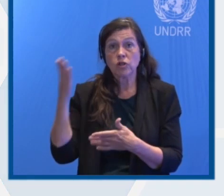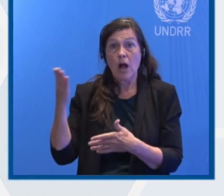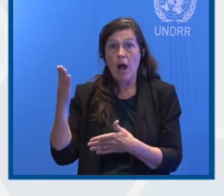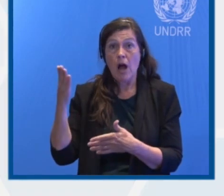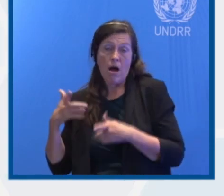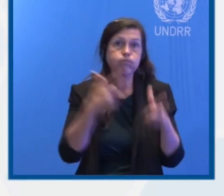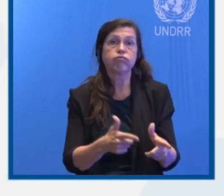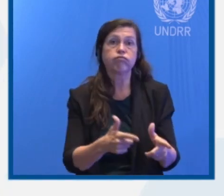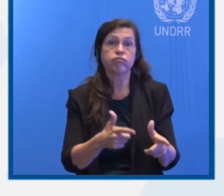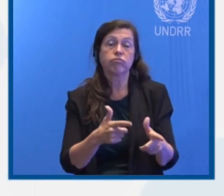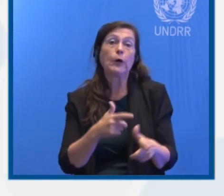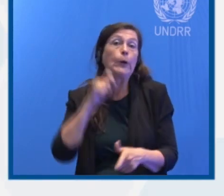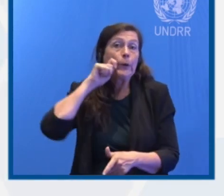recent